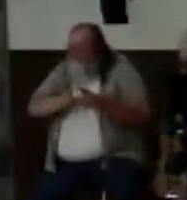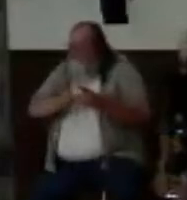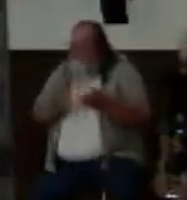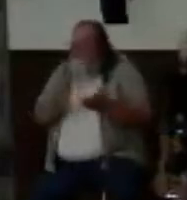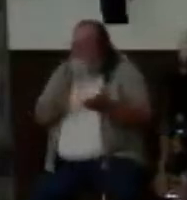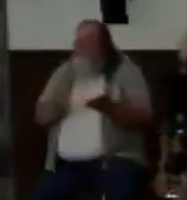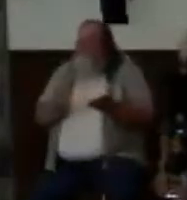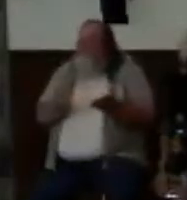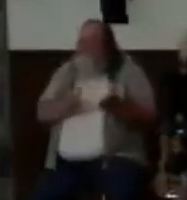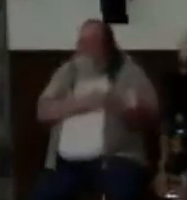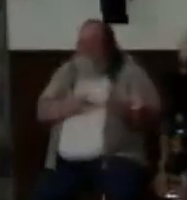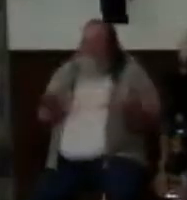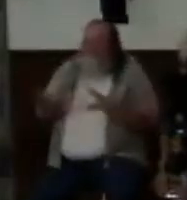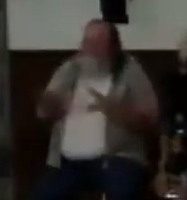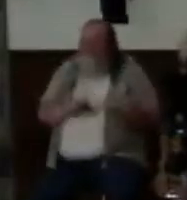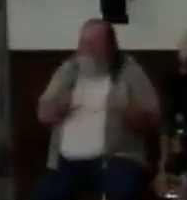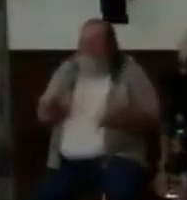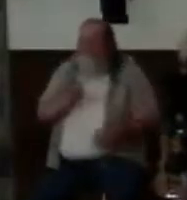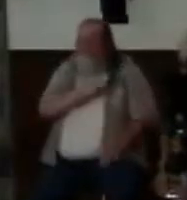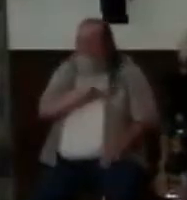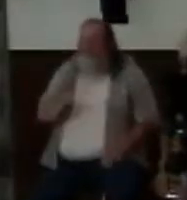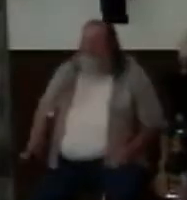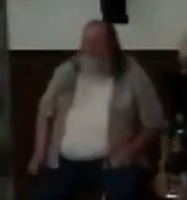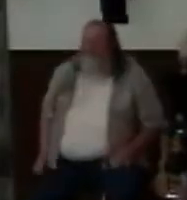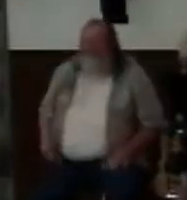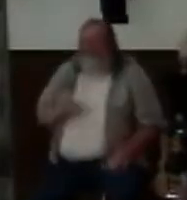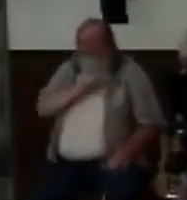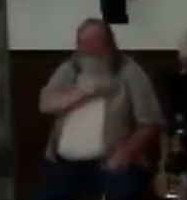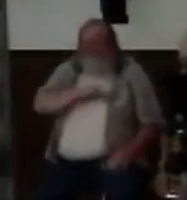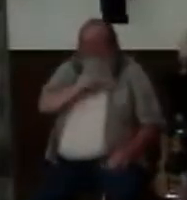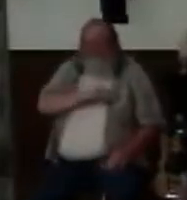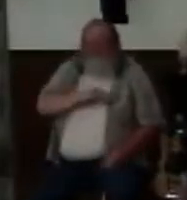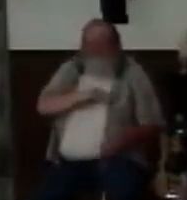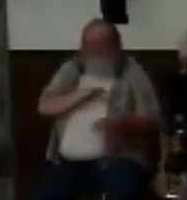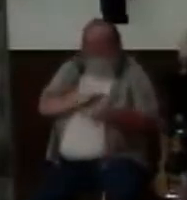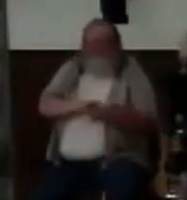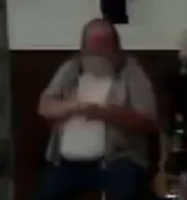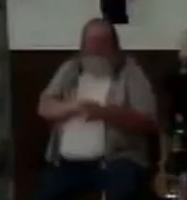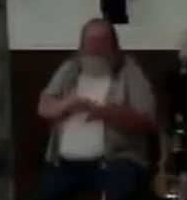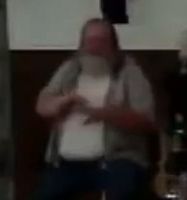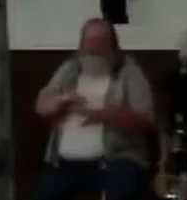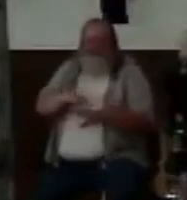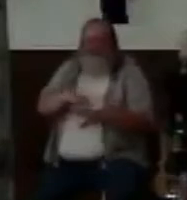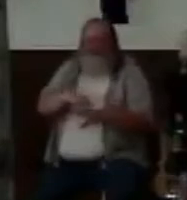During Christ's ministry on earth, the government would make deals to keep people happy.